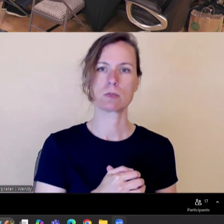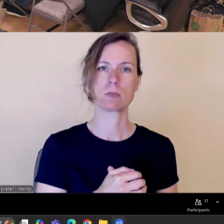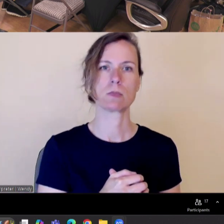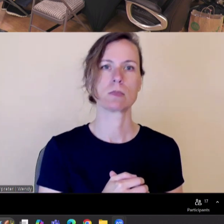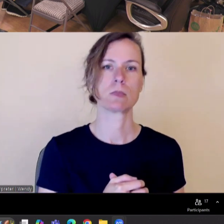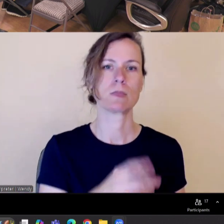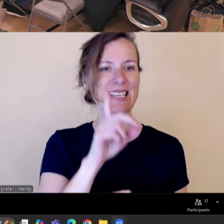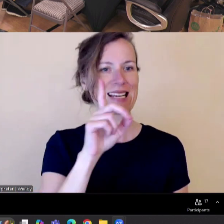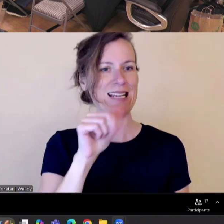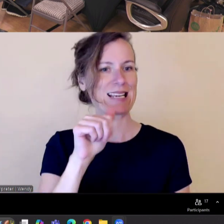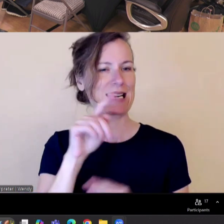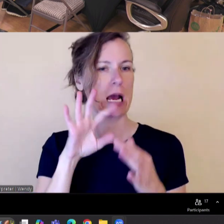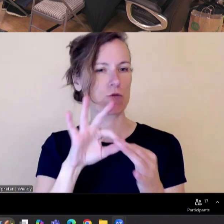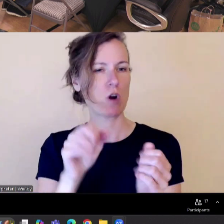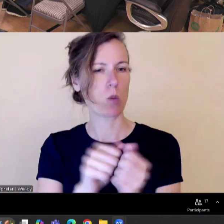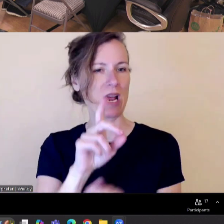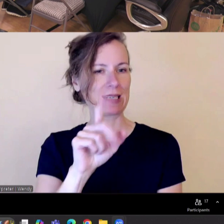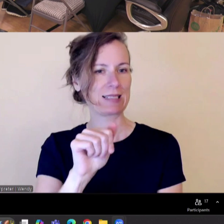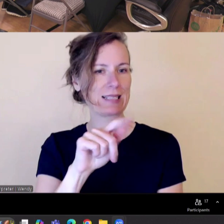data sharing.